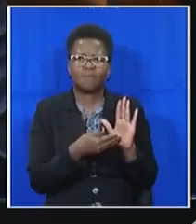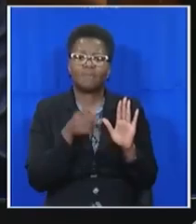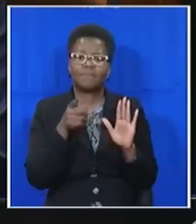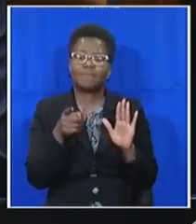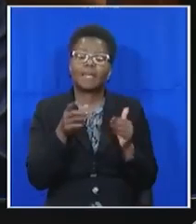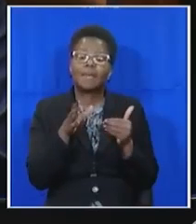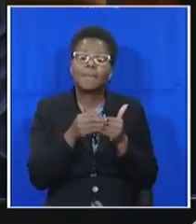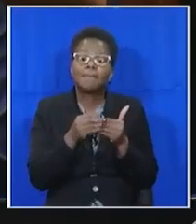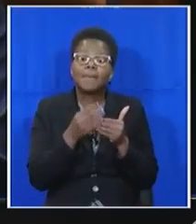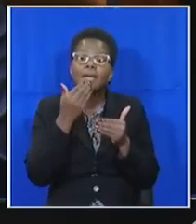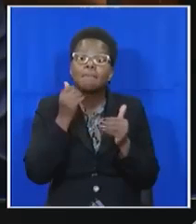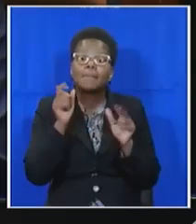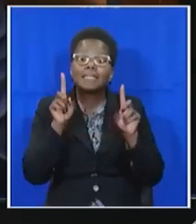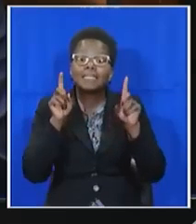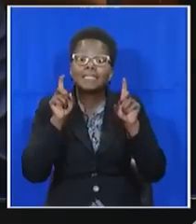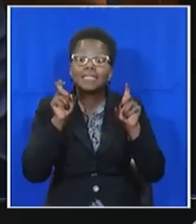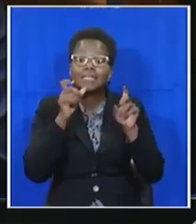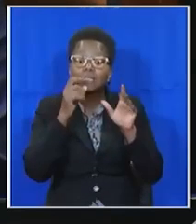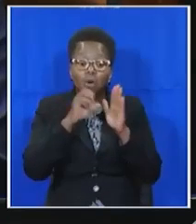your statement and leave.